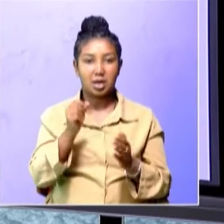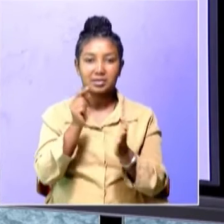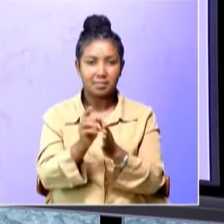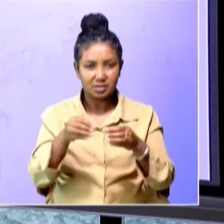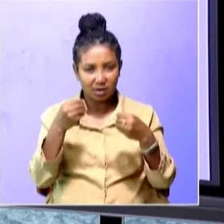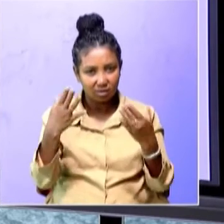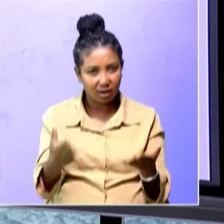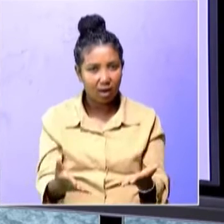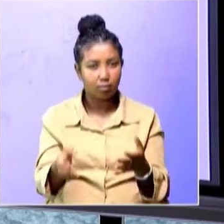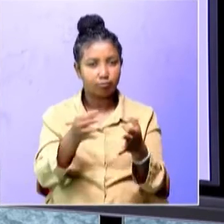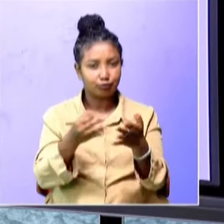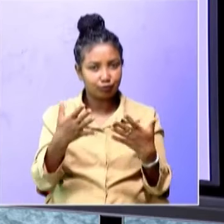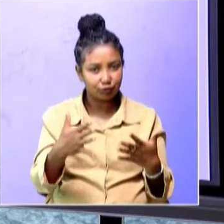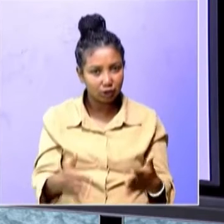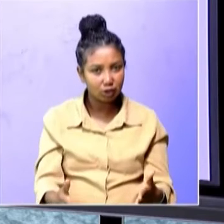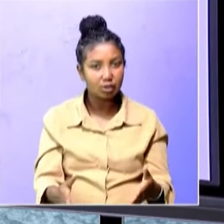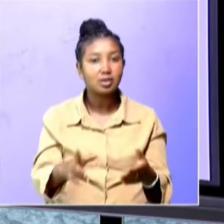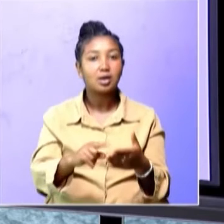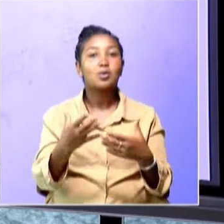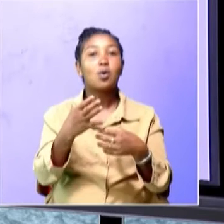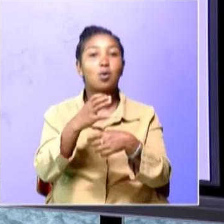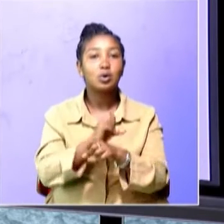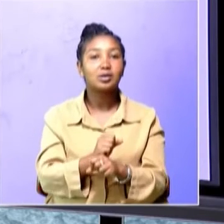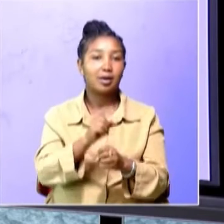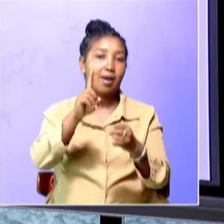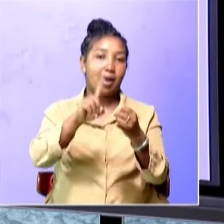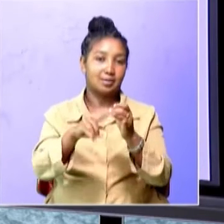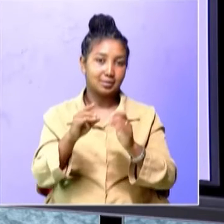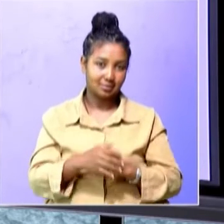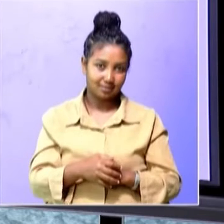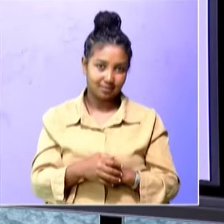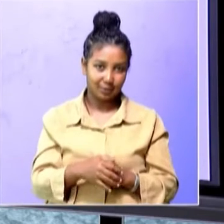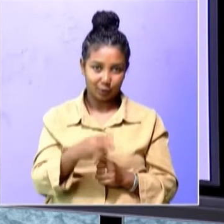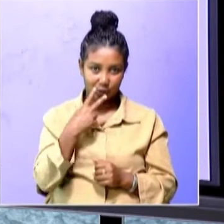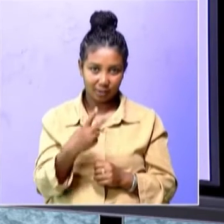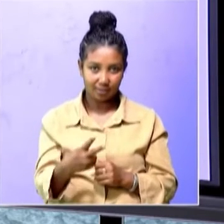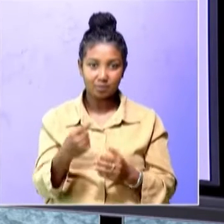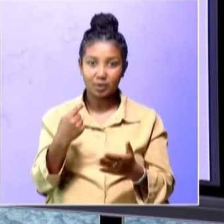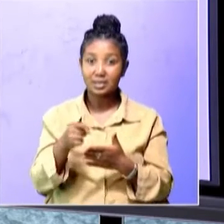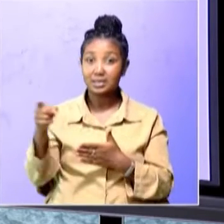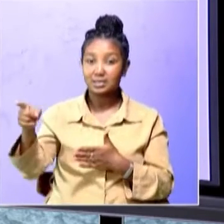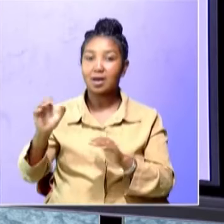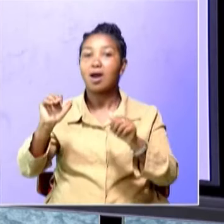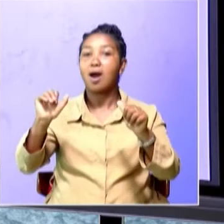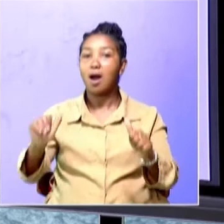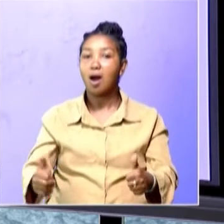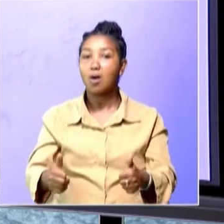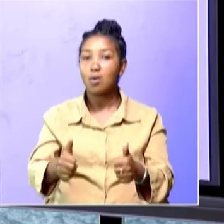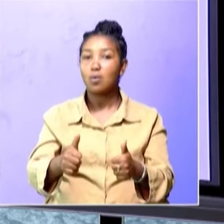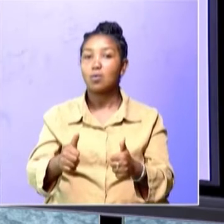examples, explanations, and he concludes his last lesson. You see, this is how we